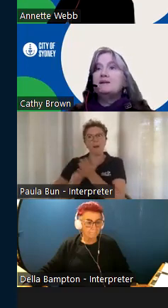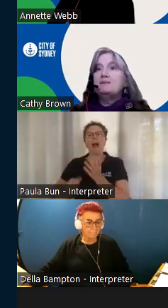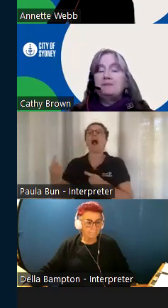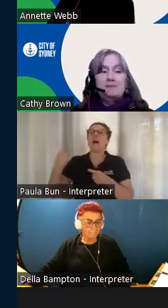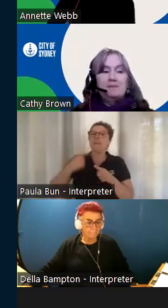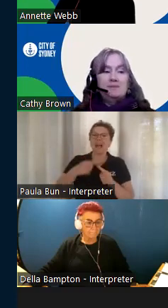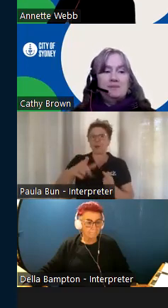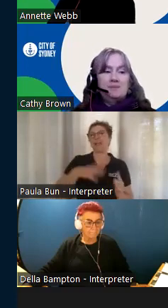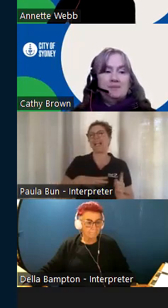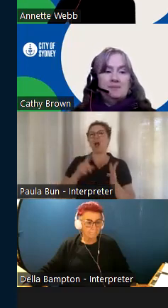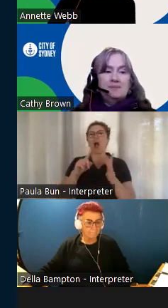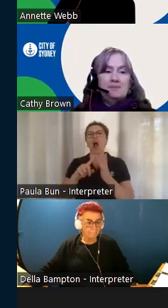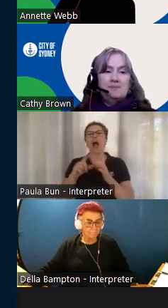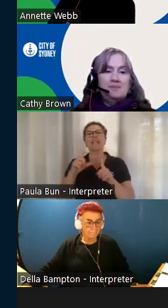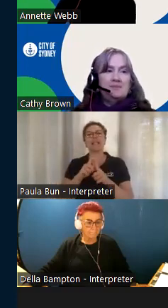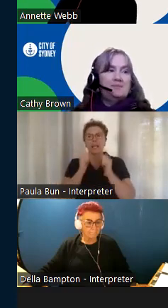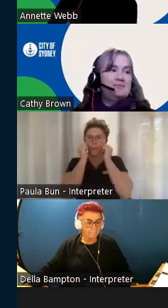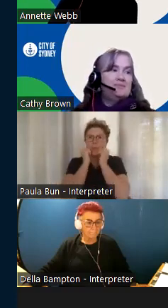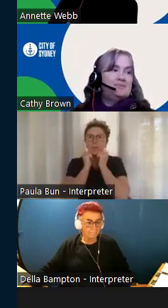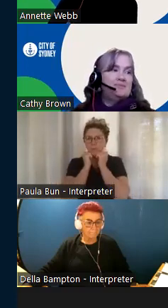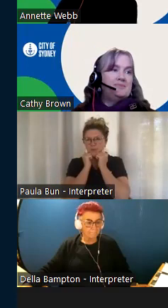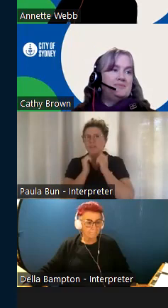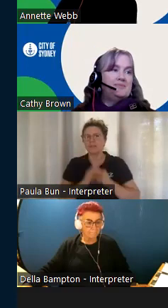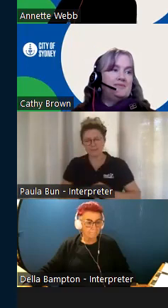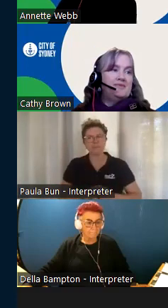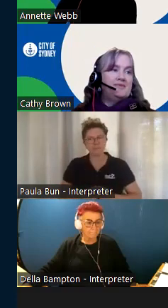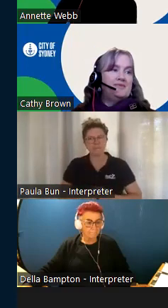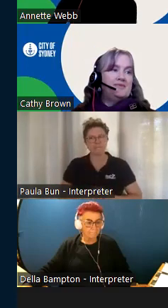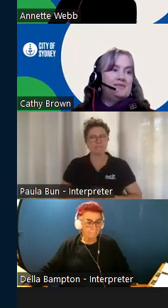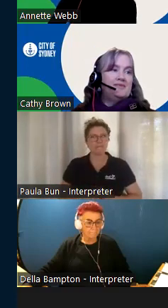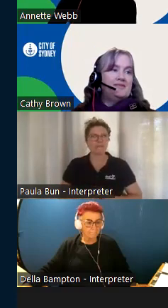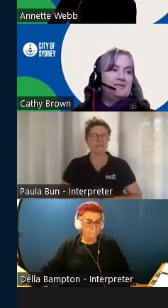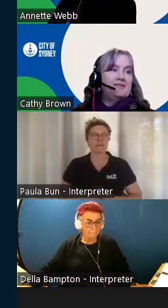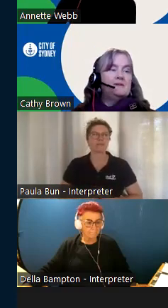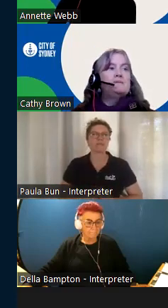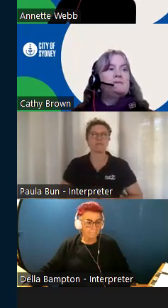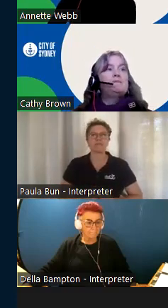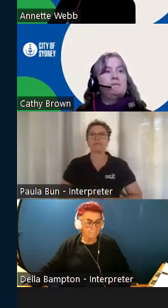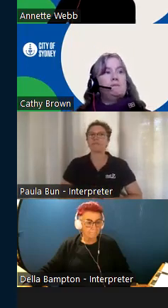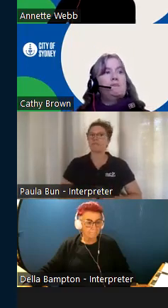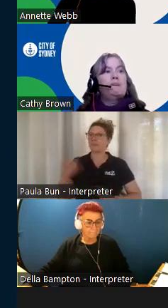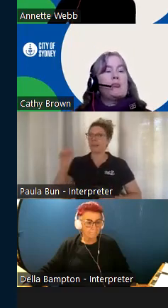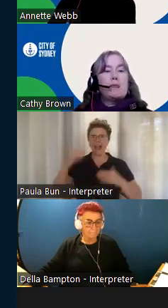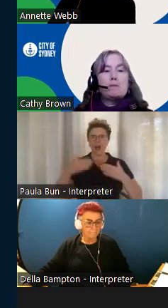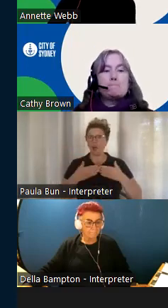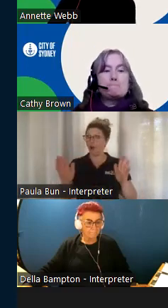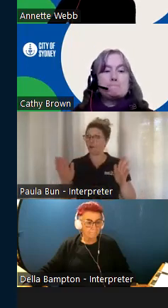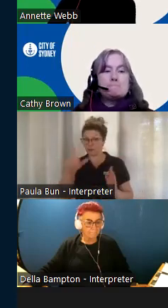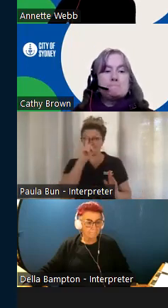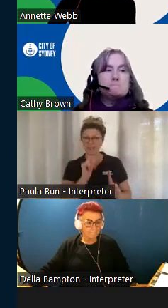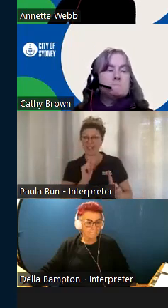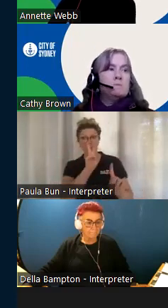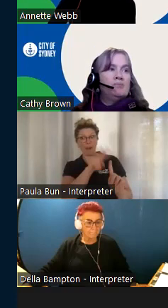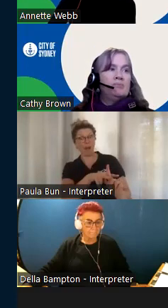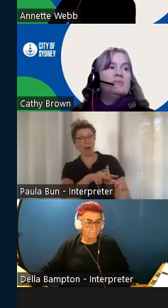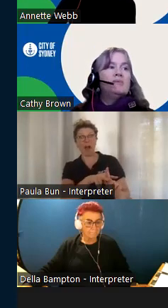Thanks, Annette. Thanks, Kathy. So applications are open now, and we encourage you to apply early